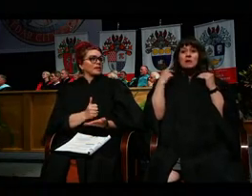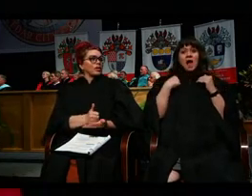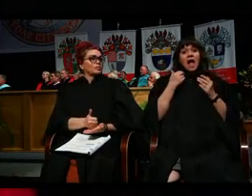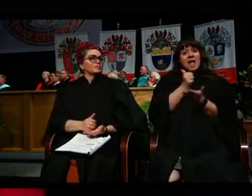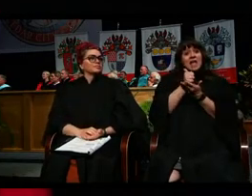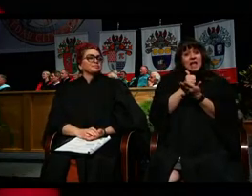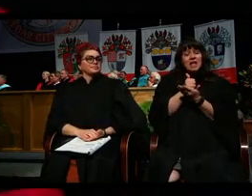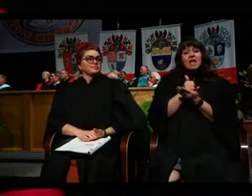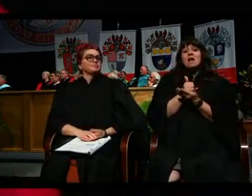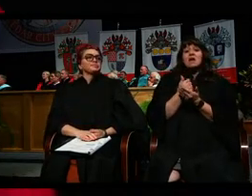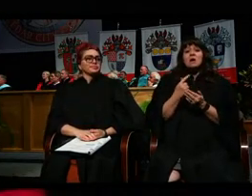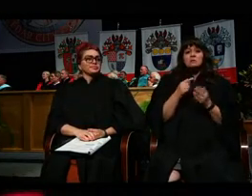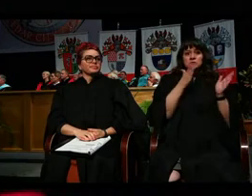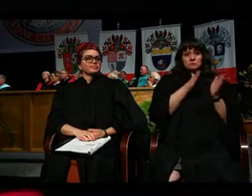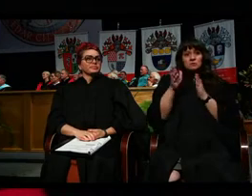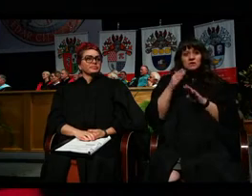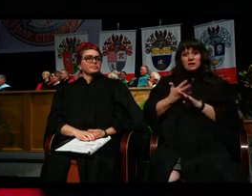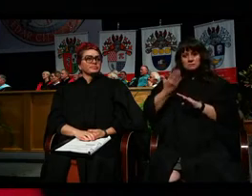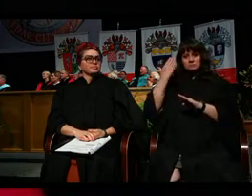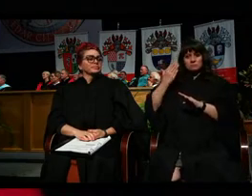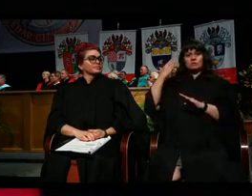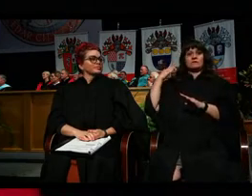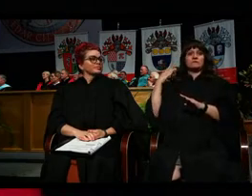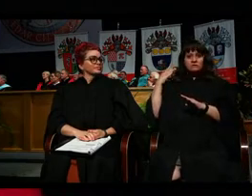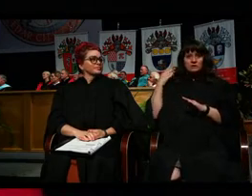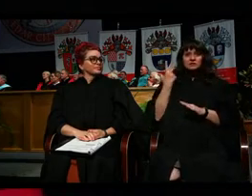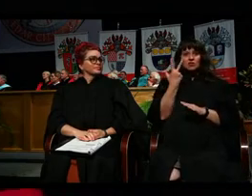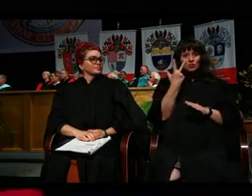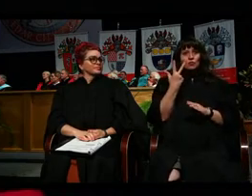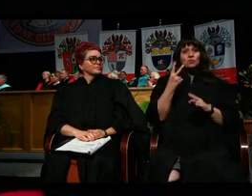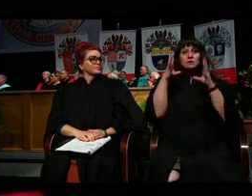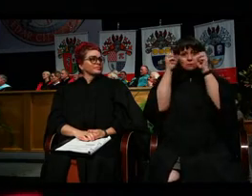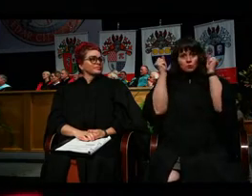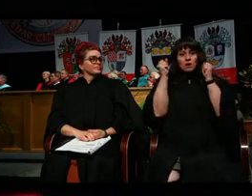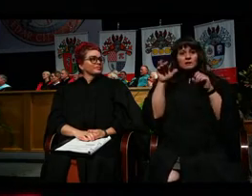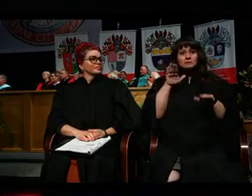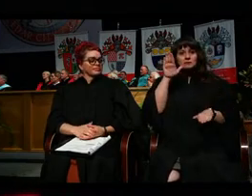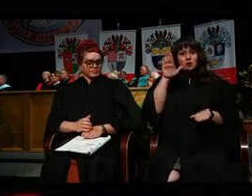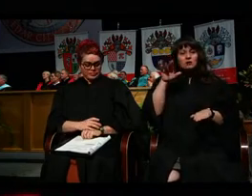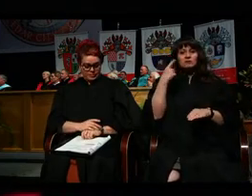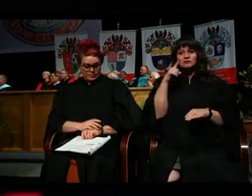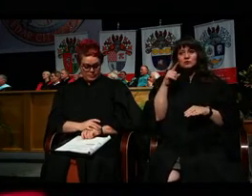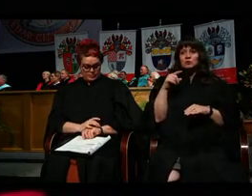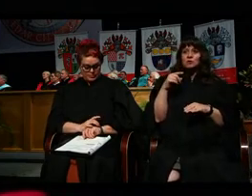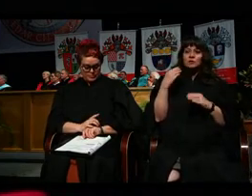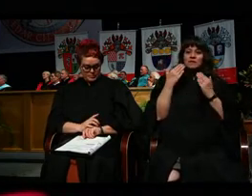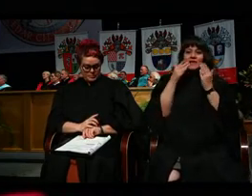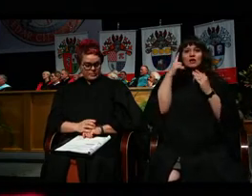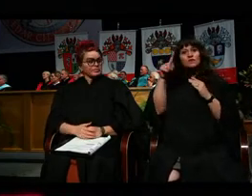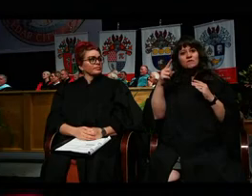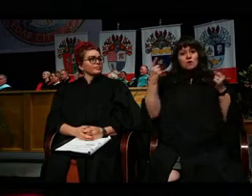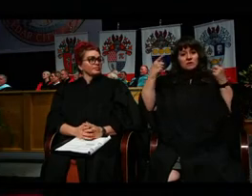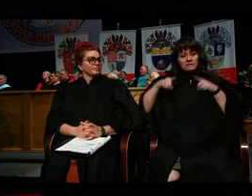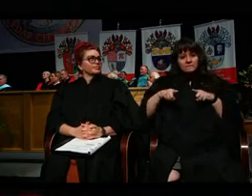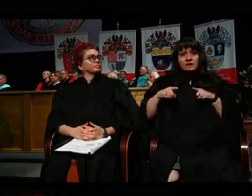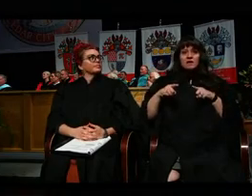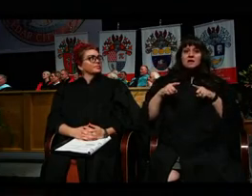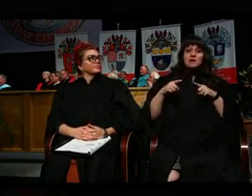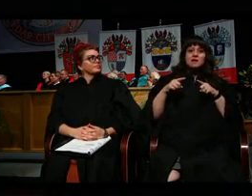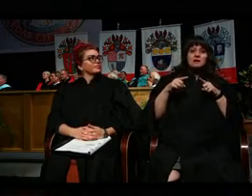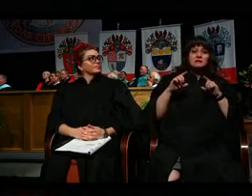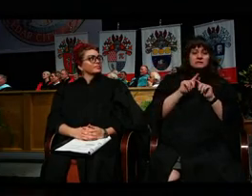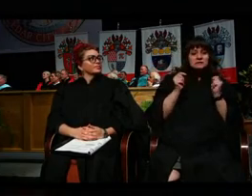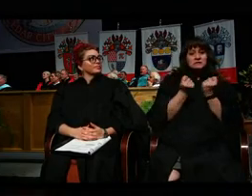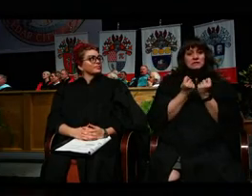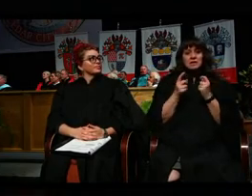stand. And I know how much work this is to plan these, so thanks to the event team. And you got an event person